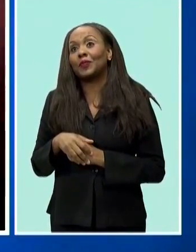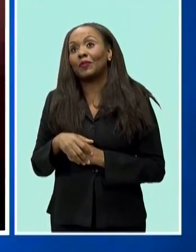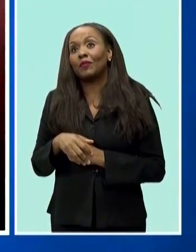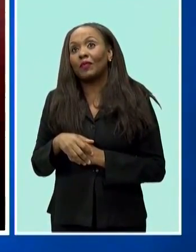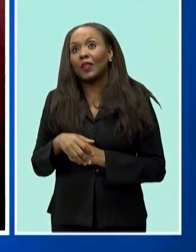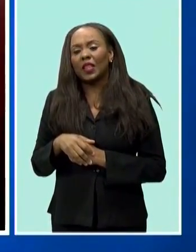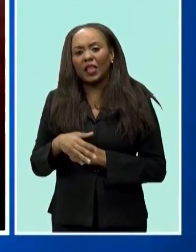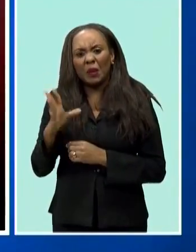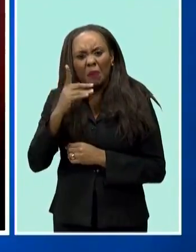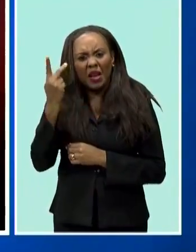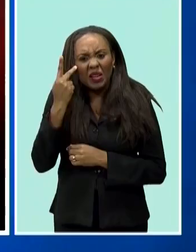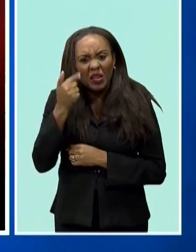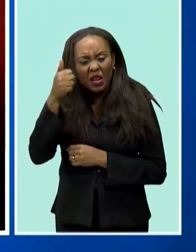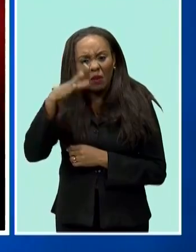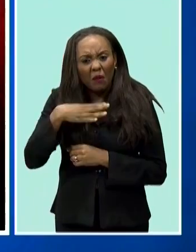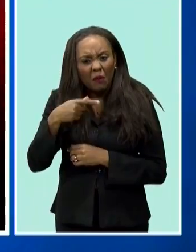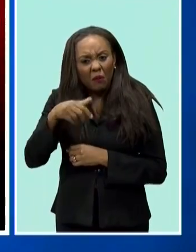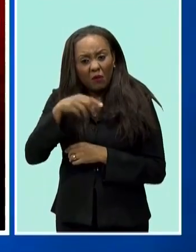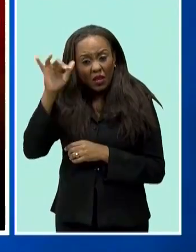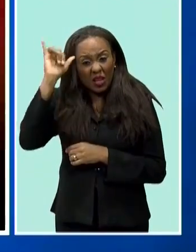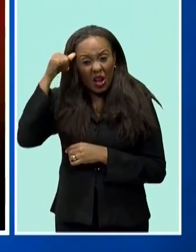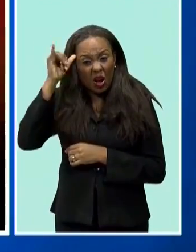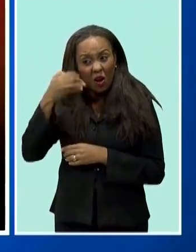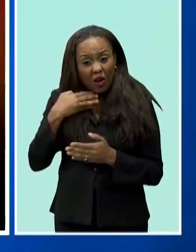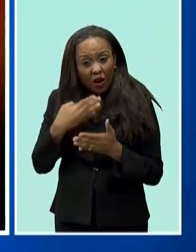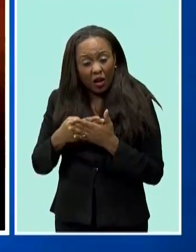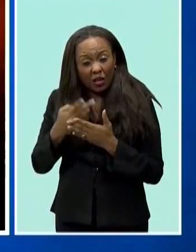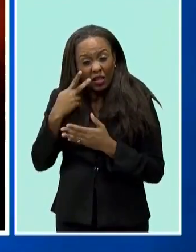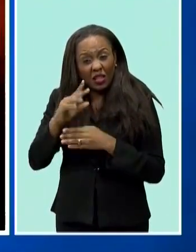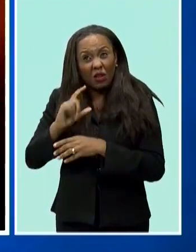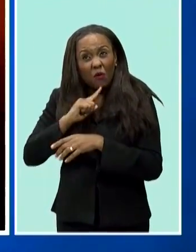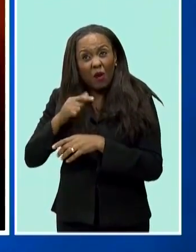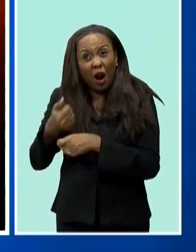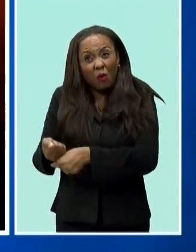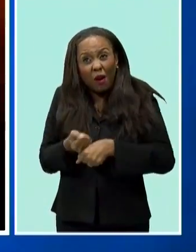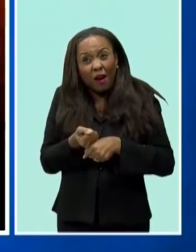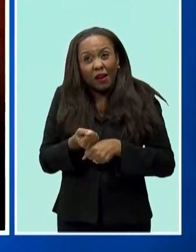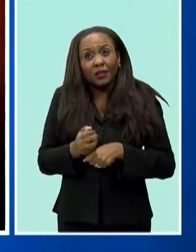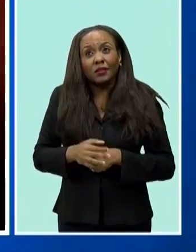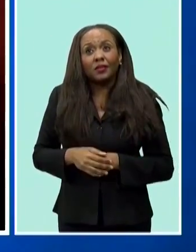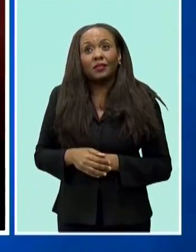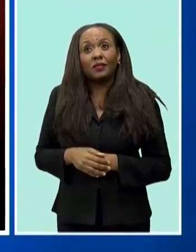Think anyone good, though? Yeah, I think anyone good. I think it's a horse fly, though.